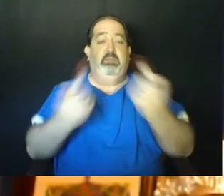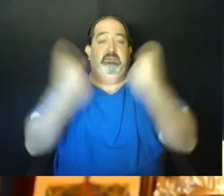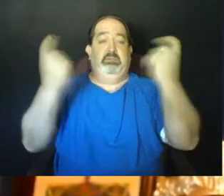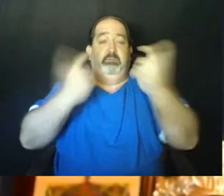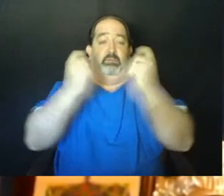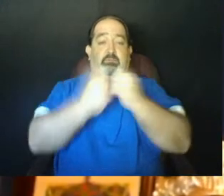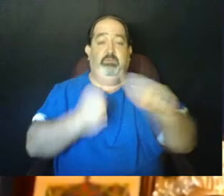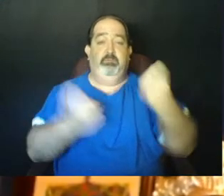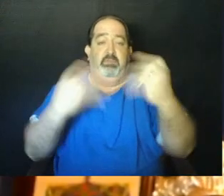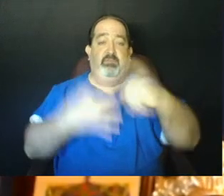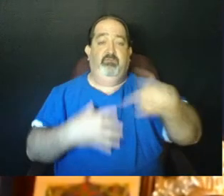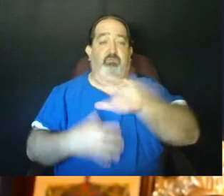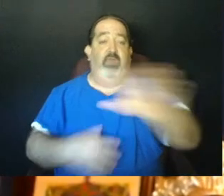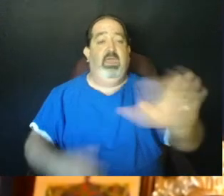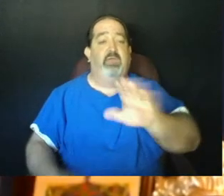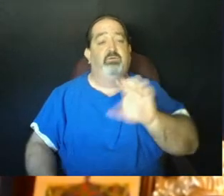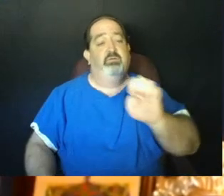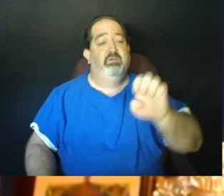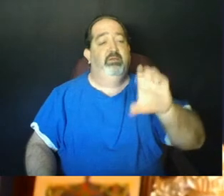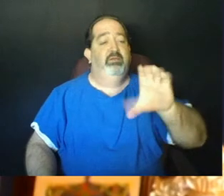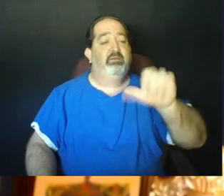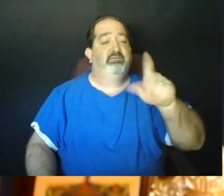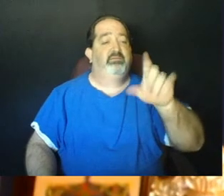you and your excellence.